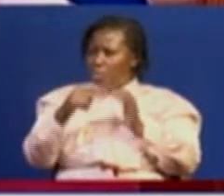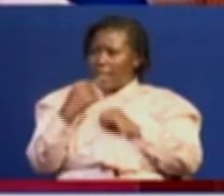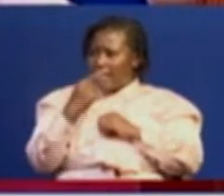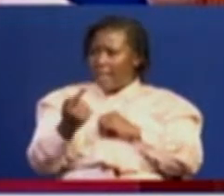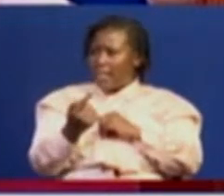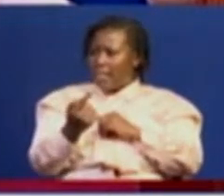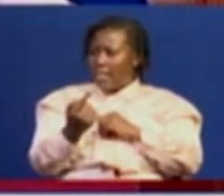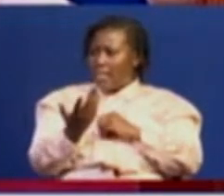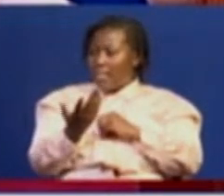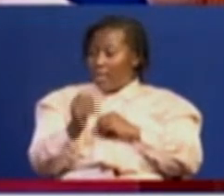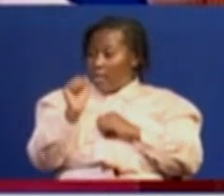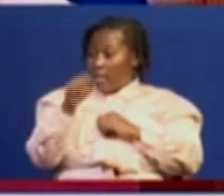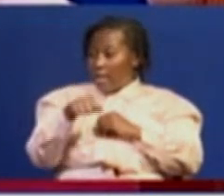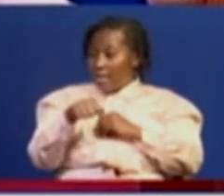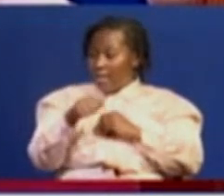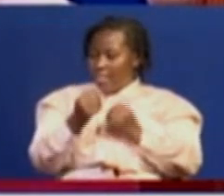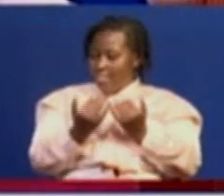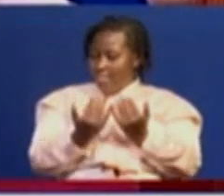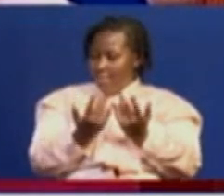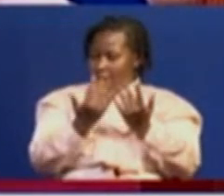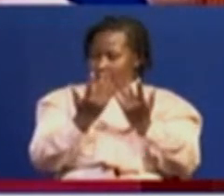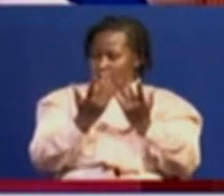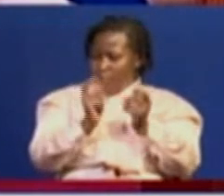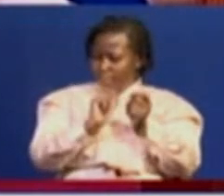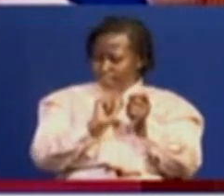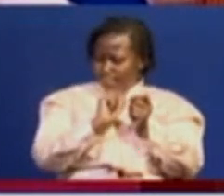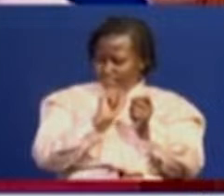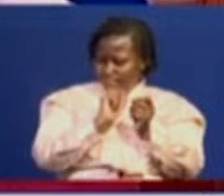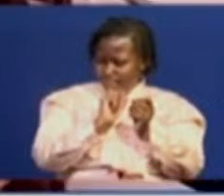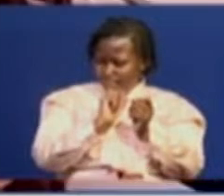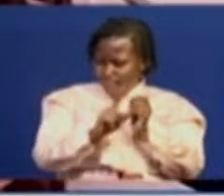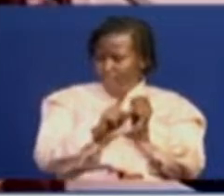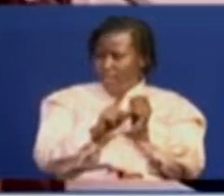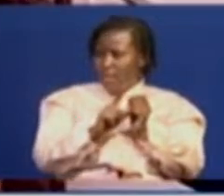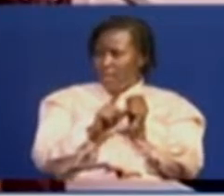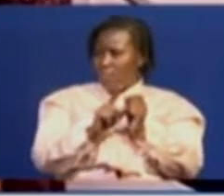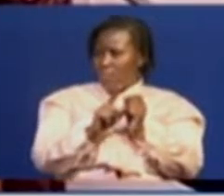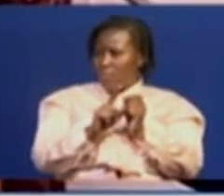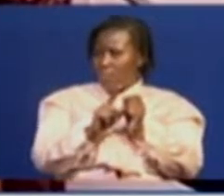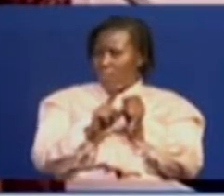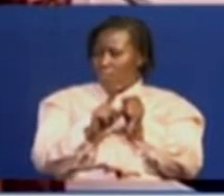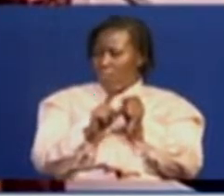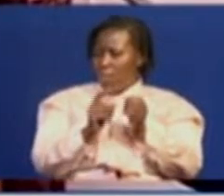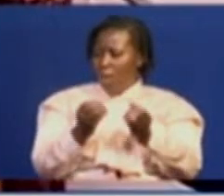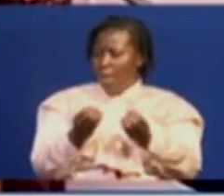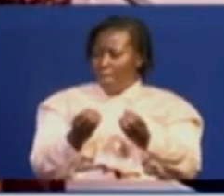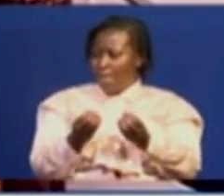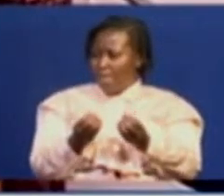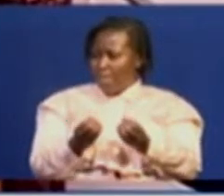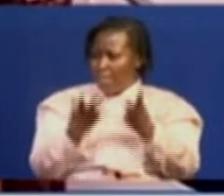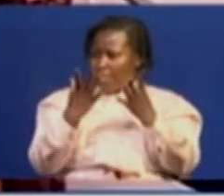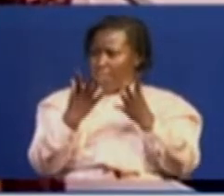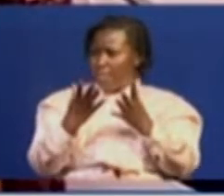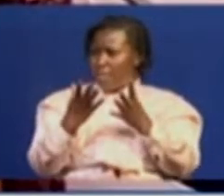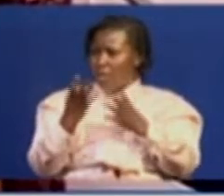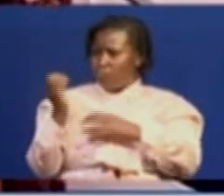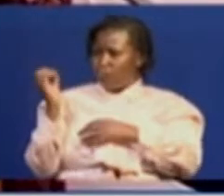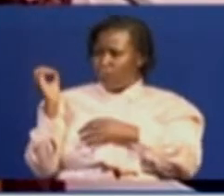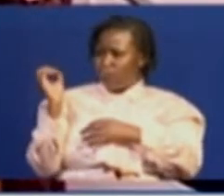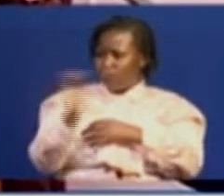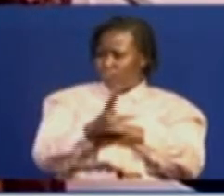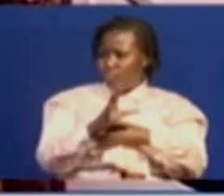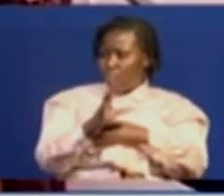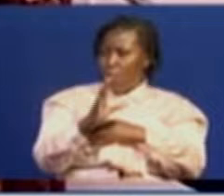Is that what you're saying? Yes, the fire was lit. Actually, it was a petrol bomb. It was a petrol bomb that